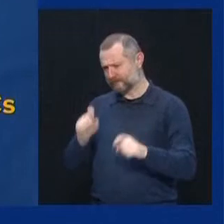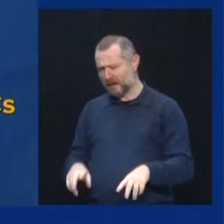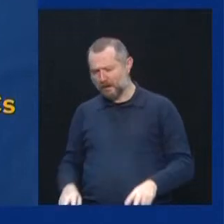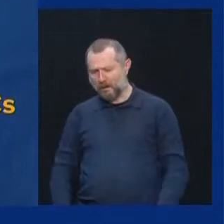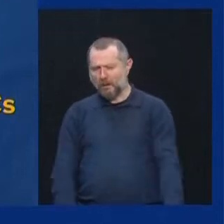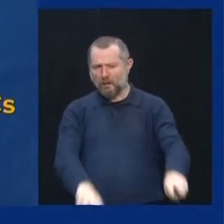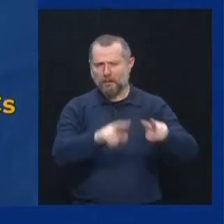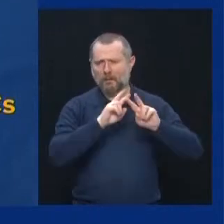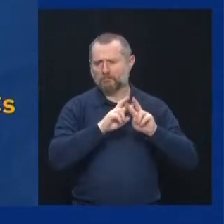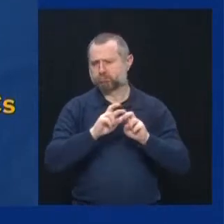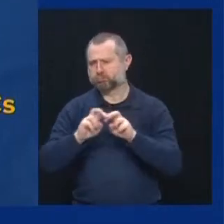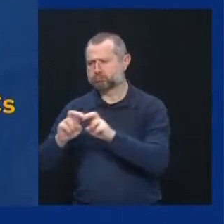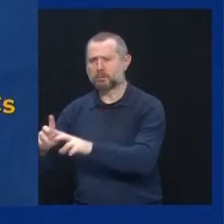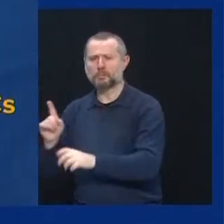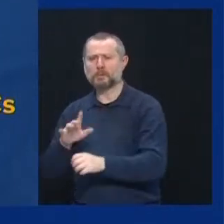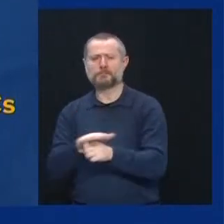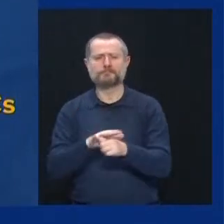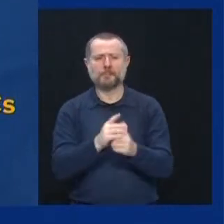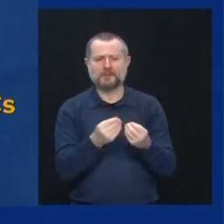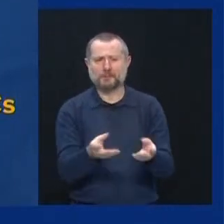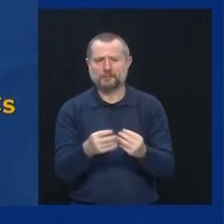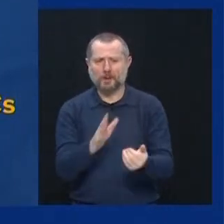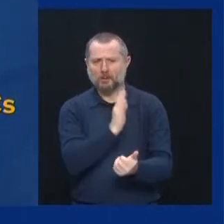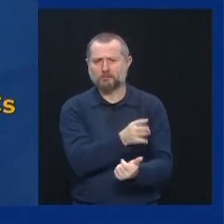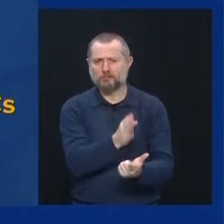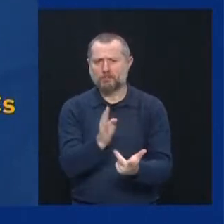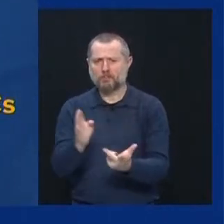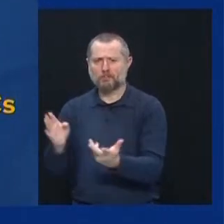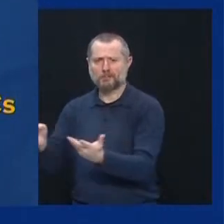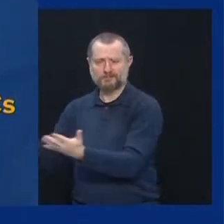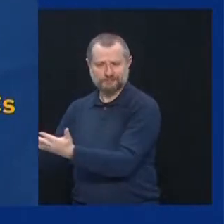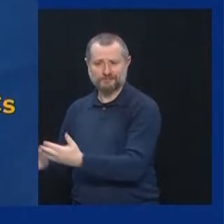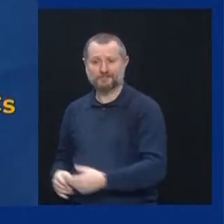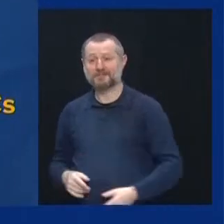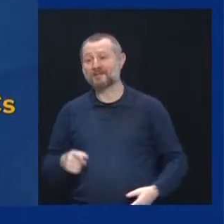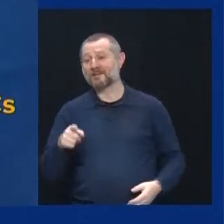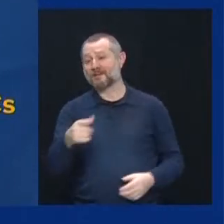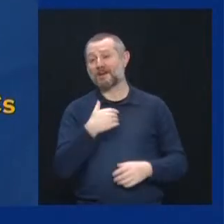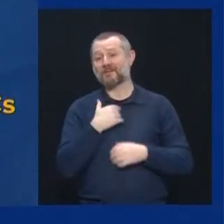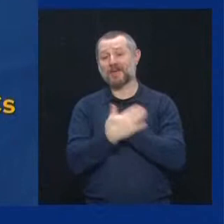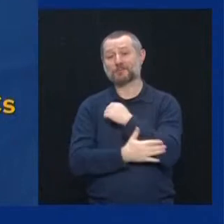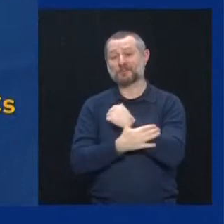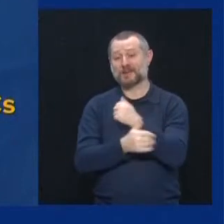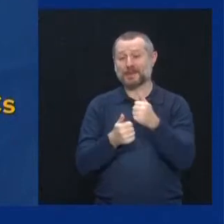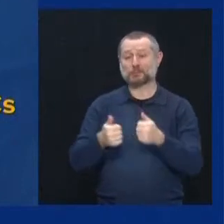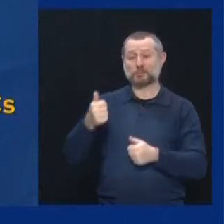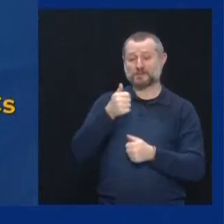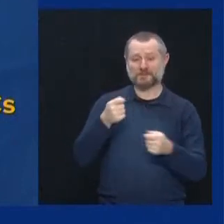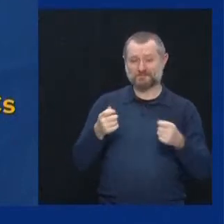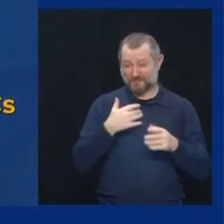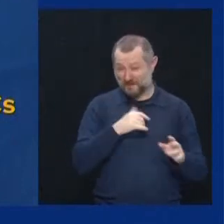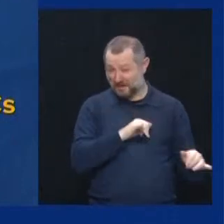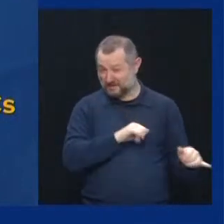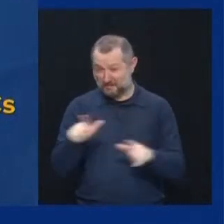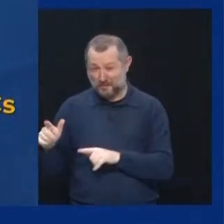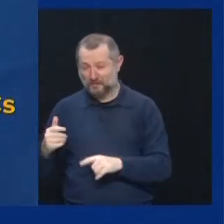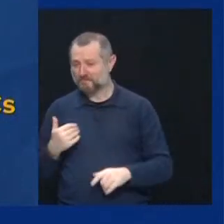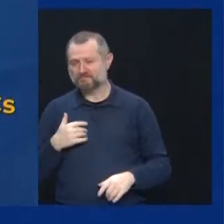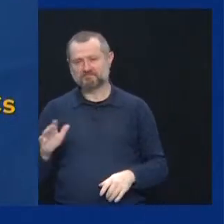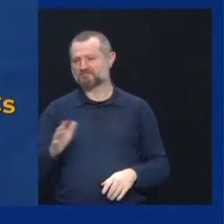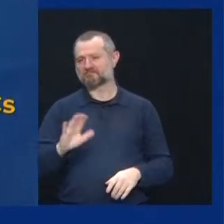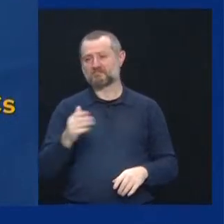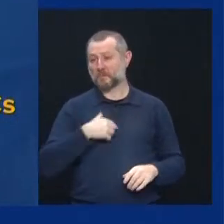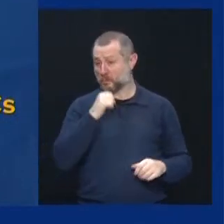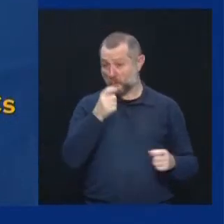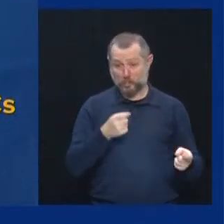area. And they're not in control of all their distribution sites. I understand that. I'm not in control of all the